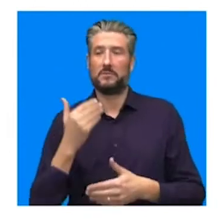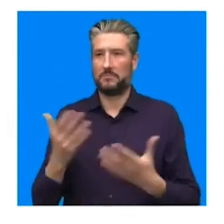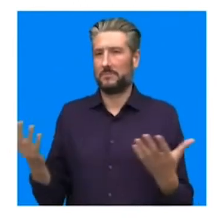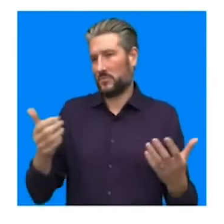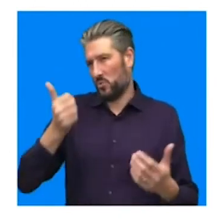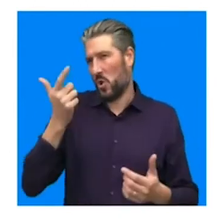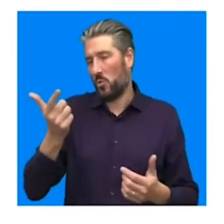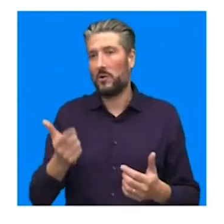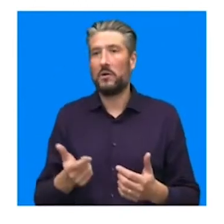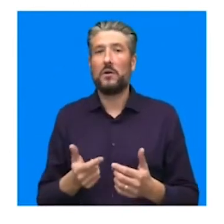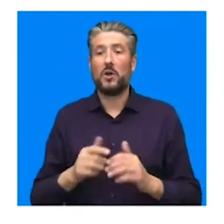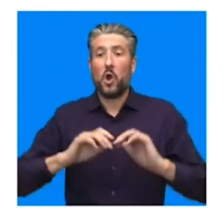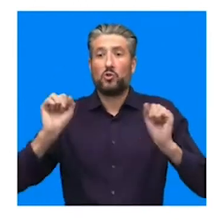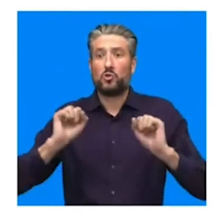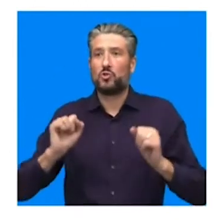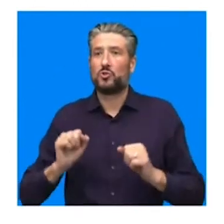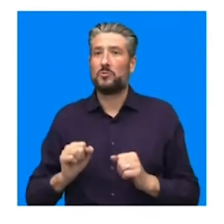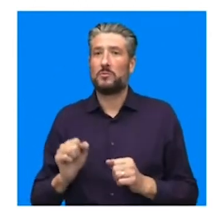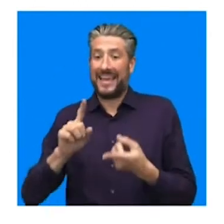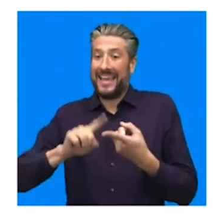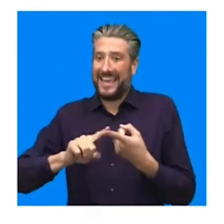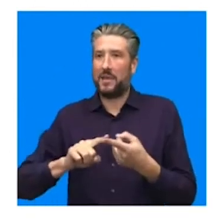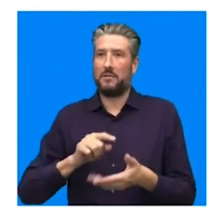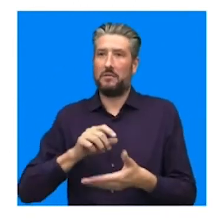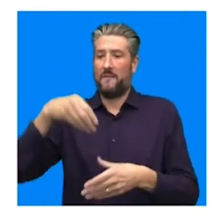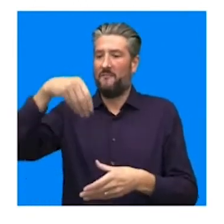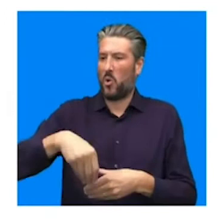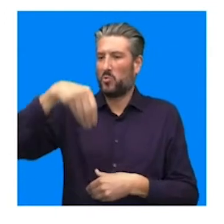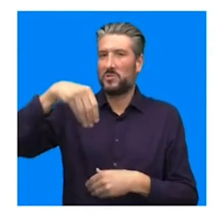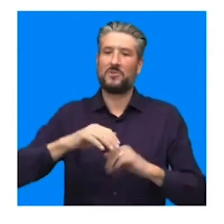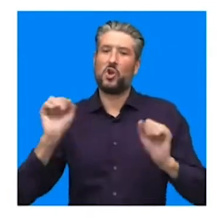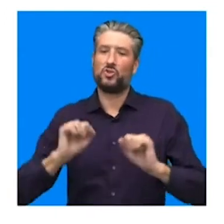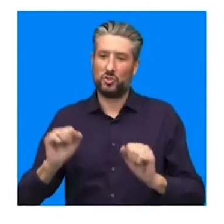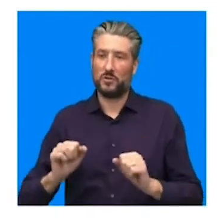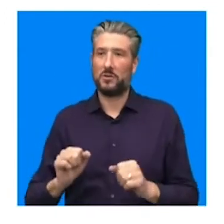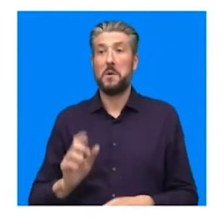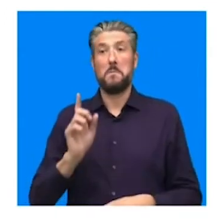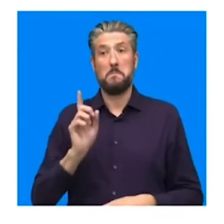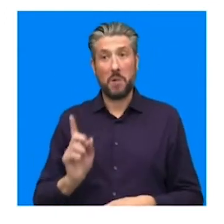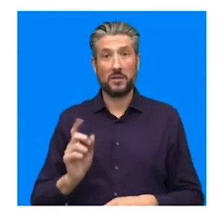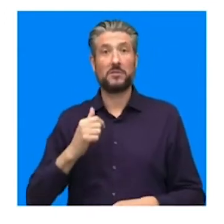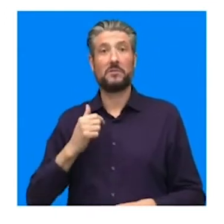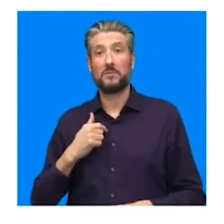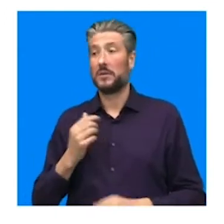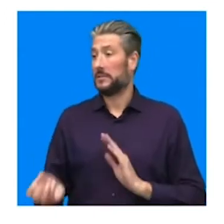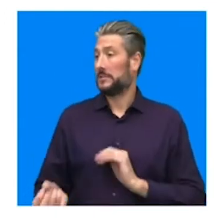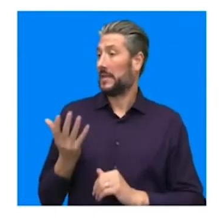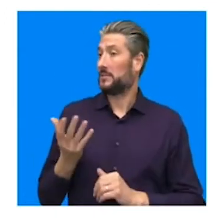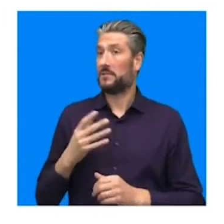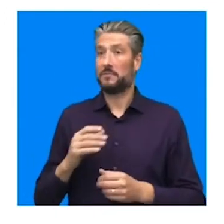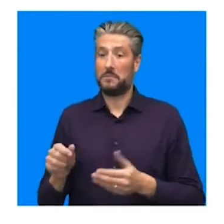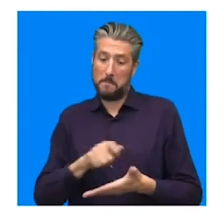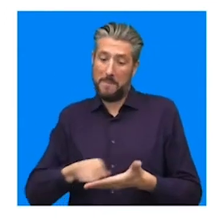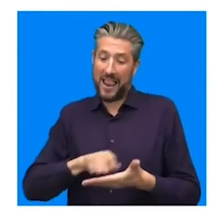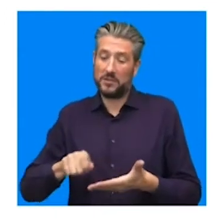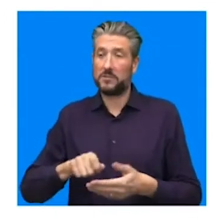D.C., I was able to track my ballot of the city sending it to me, when it arrived, when the post office picked it up to take it back, when it arrived